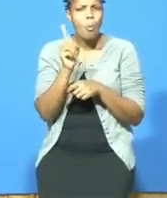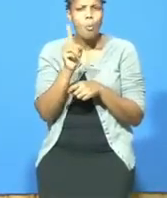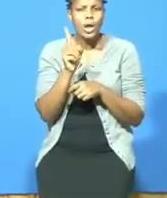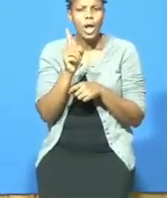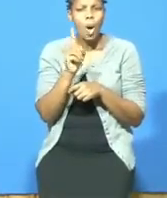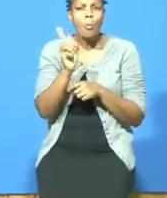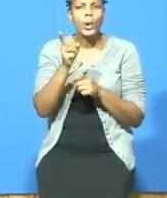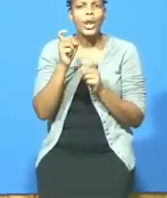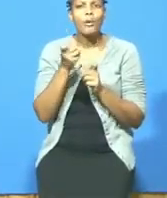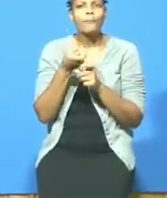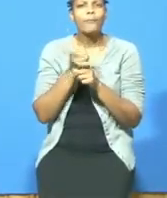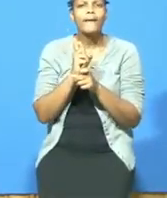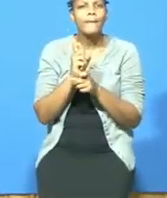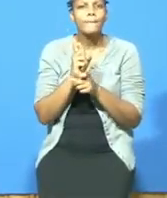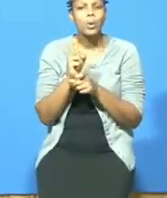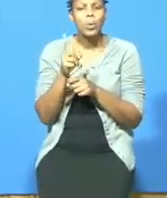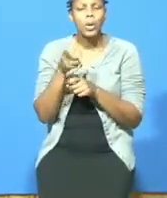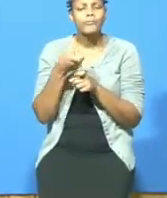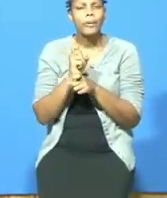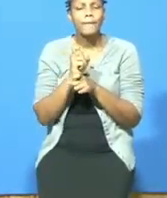come from?